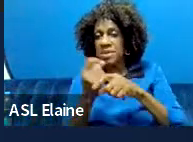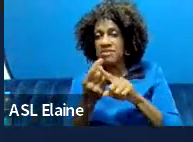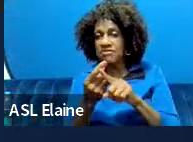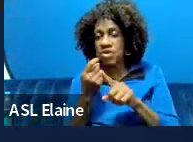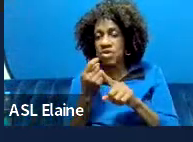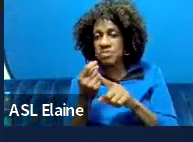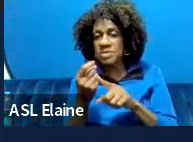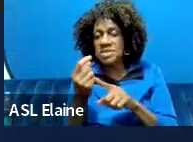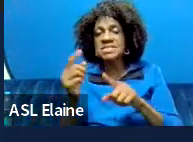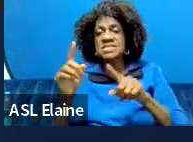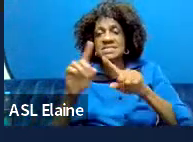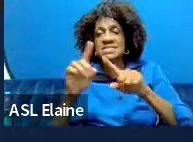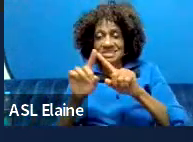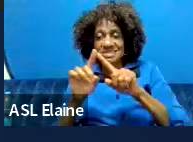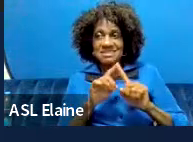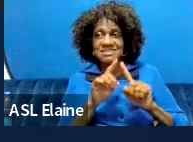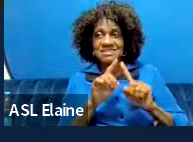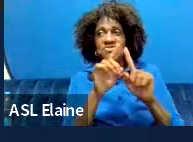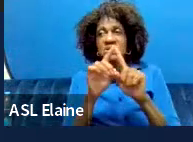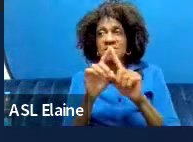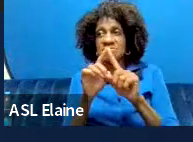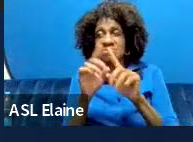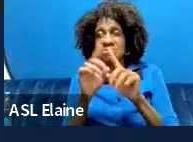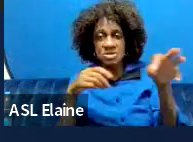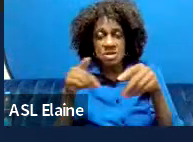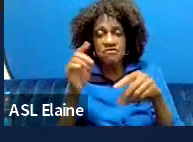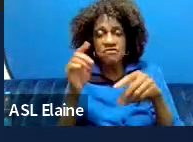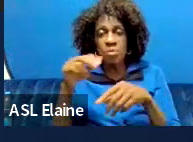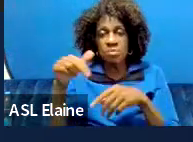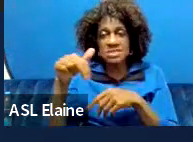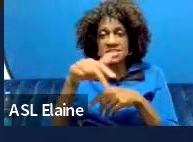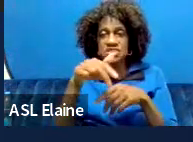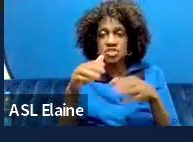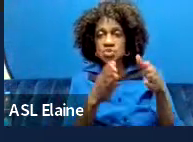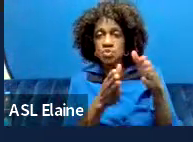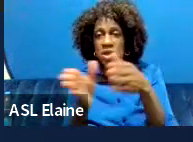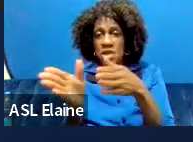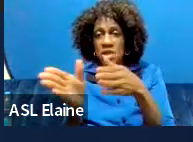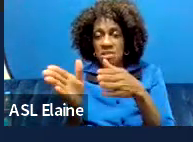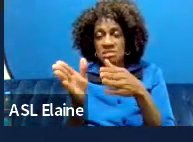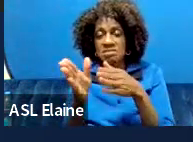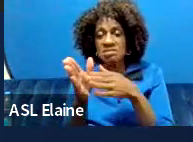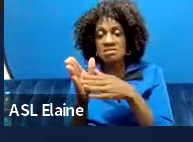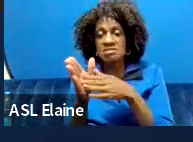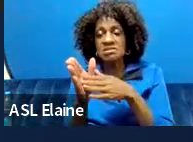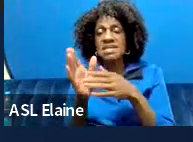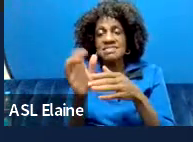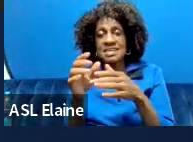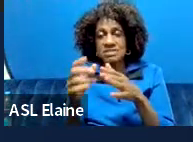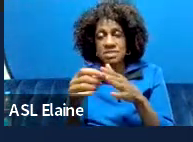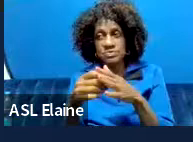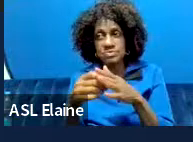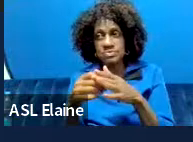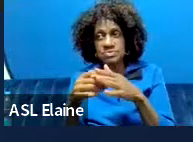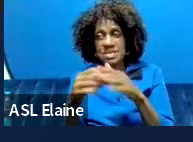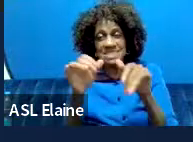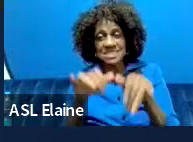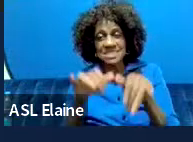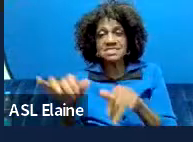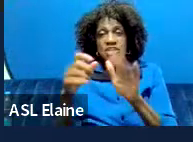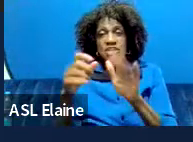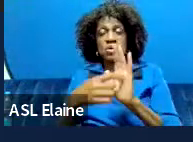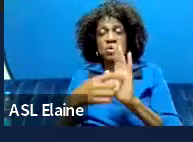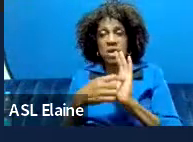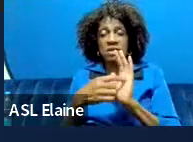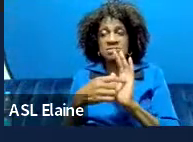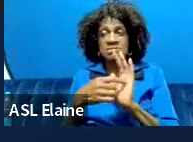there's characteristics of that pedestrian trail facility that the standard requires those